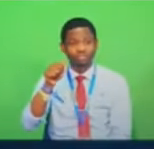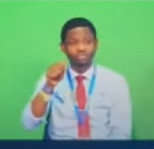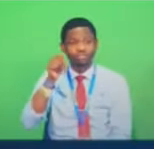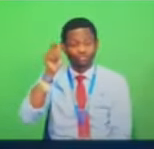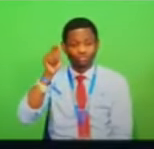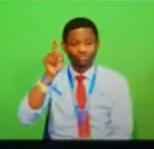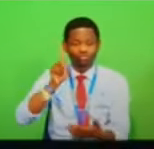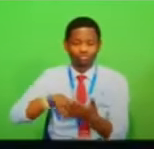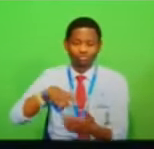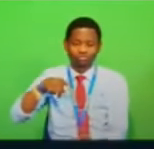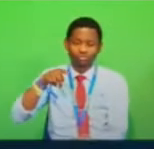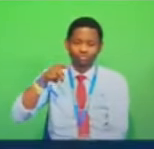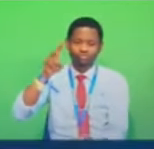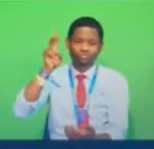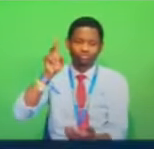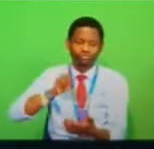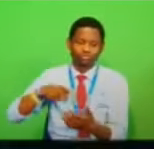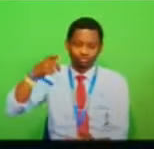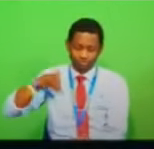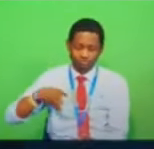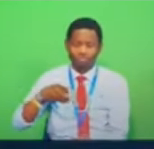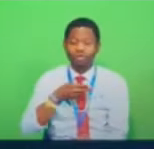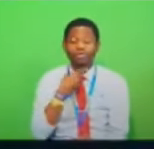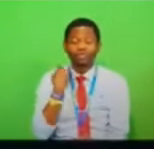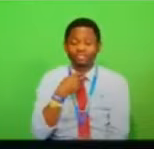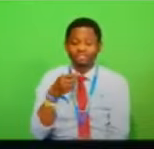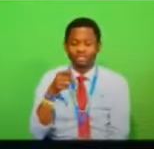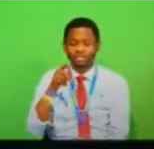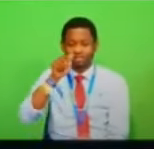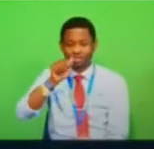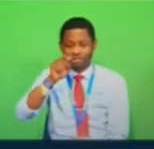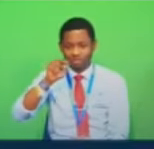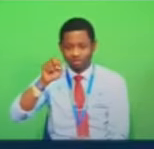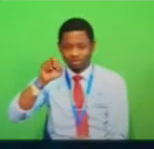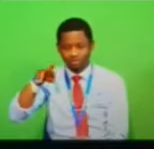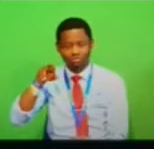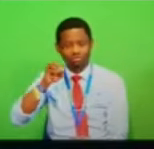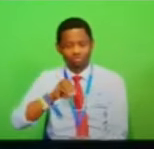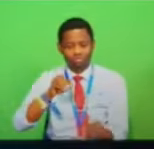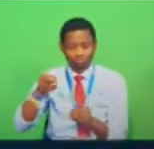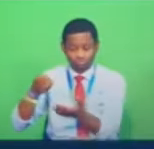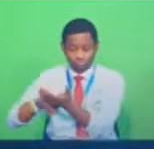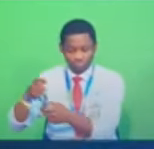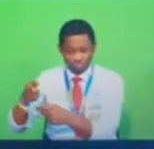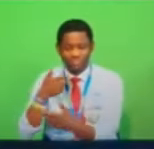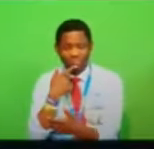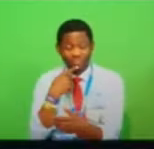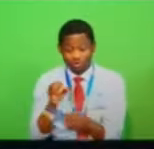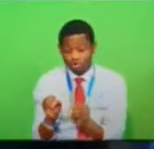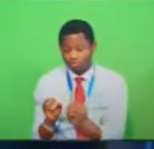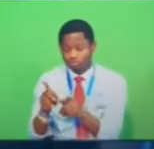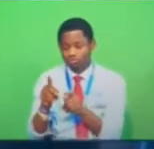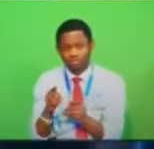Pastor Isaac Ando put something on his page, which I want to quickly read. He says that the opportunities presented by AI for